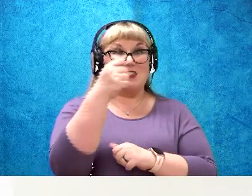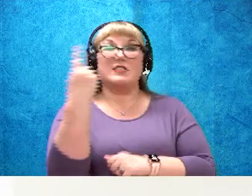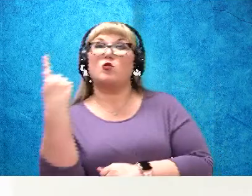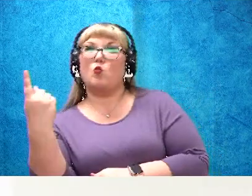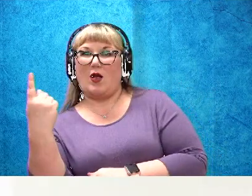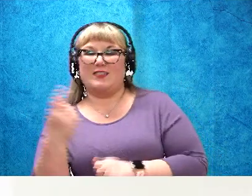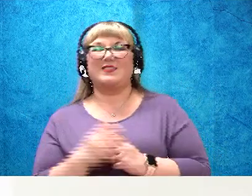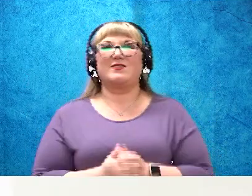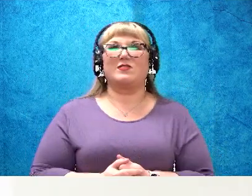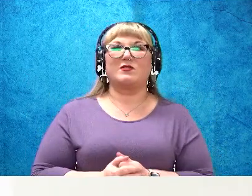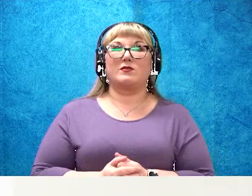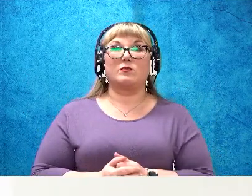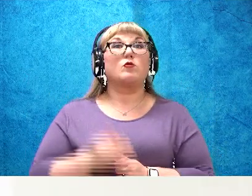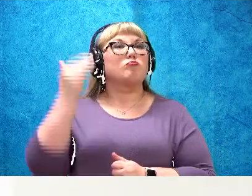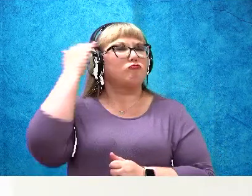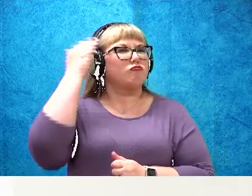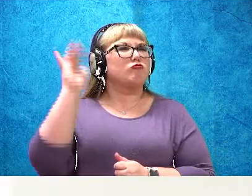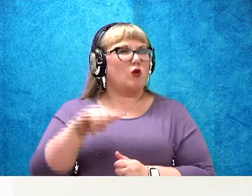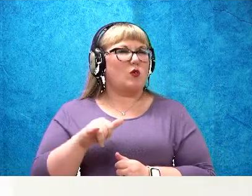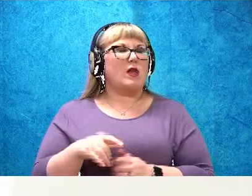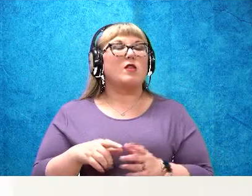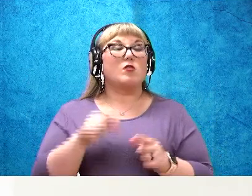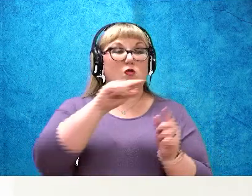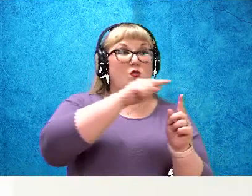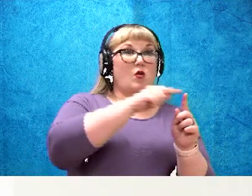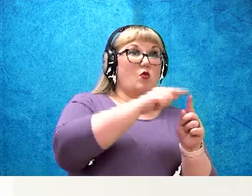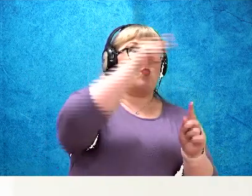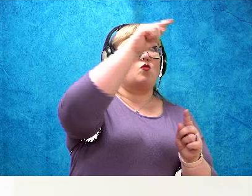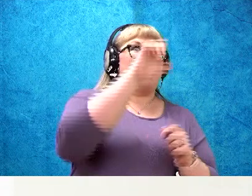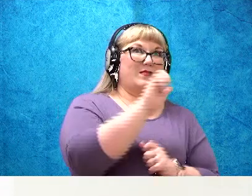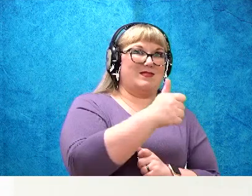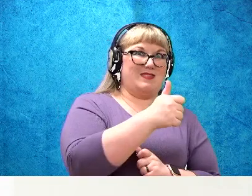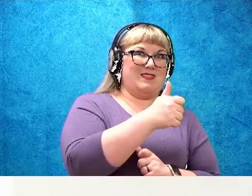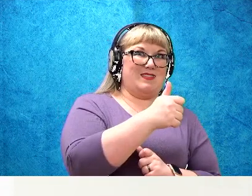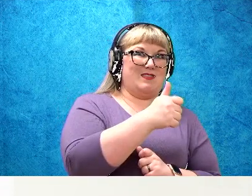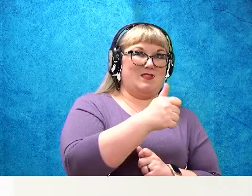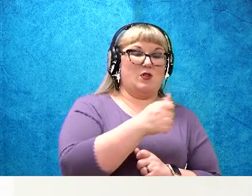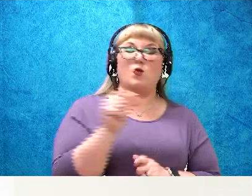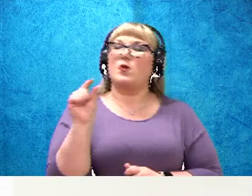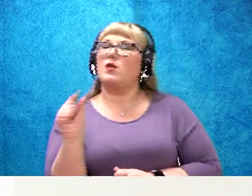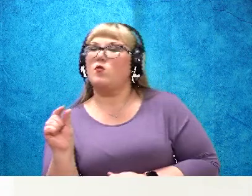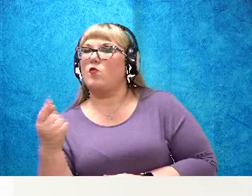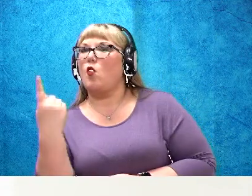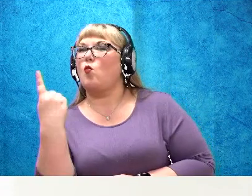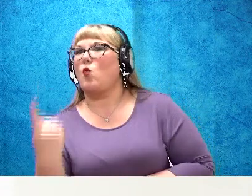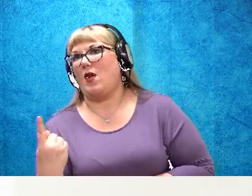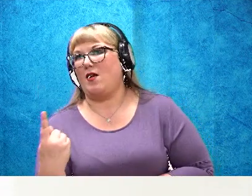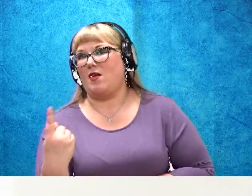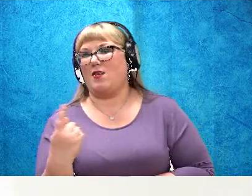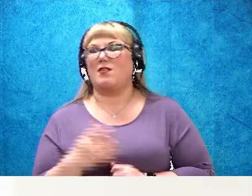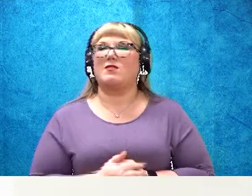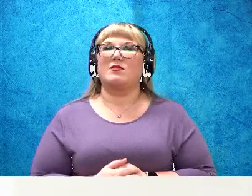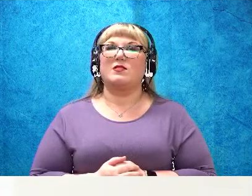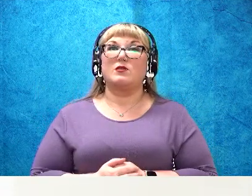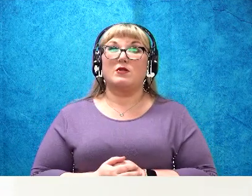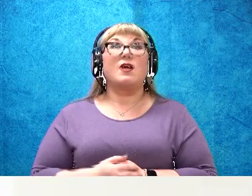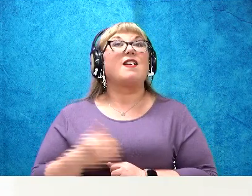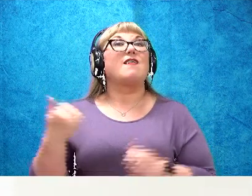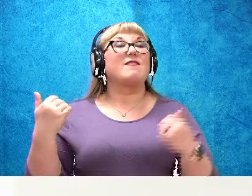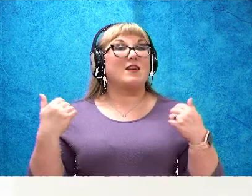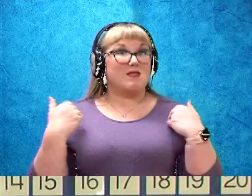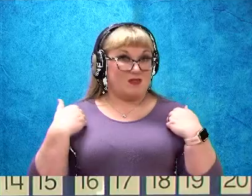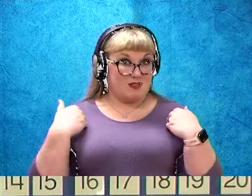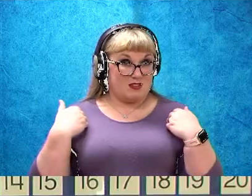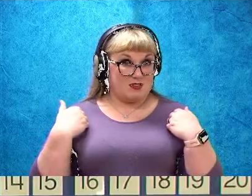ones. We know that a rod stands for 10 and a cube stands for 1. We